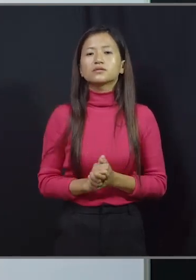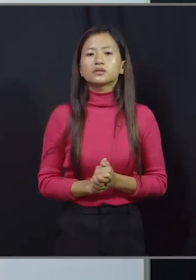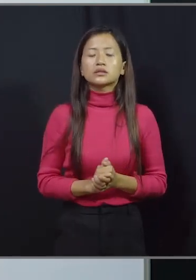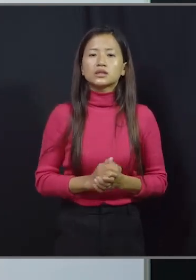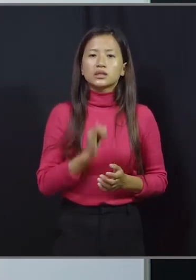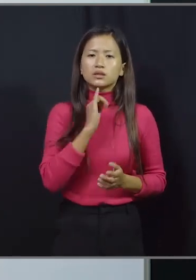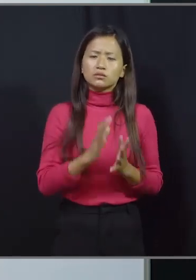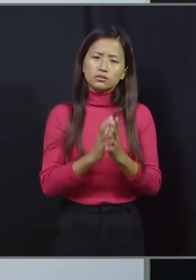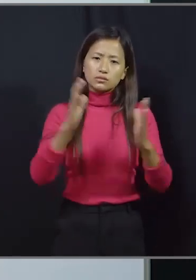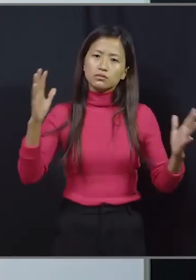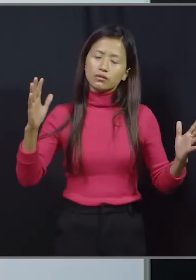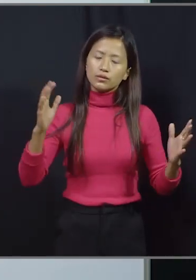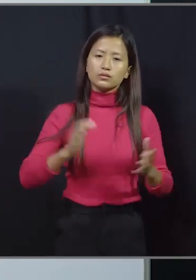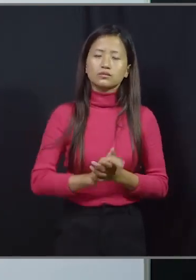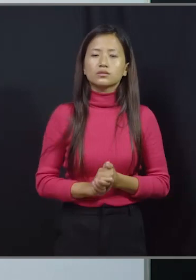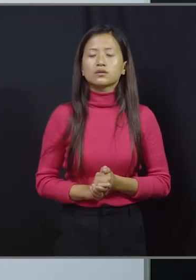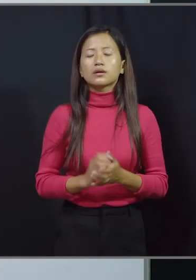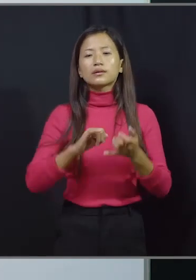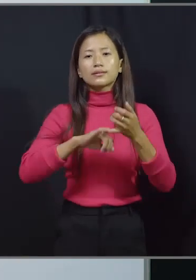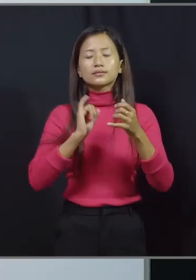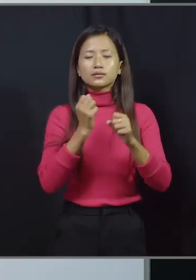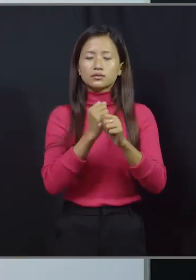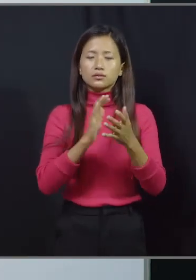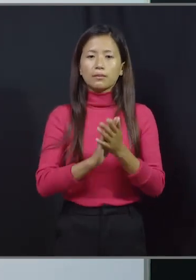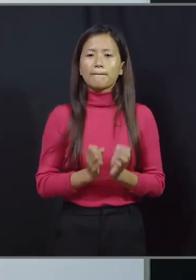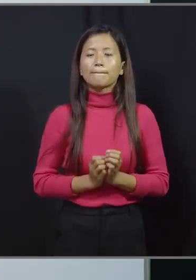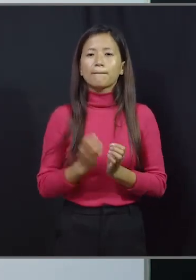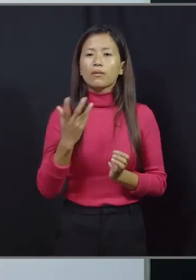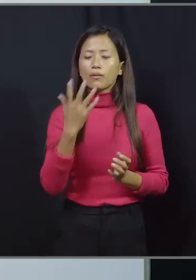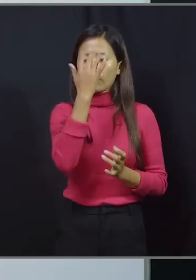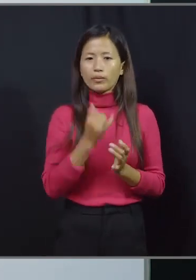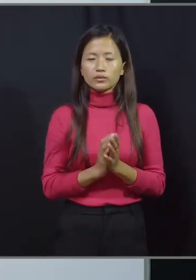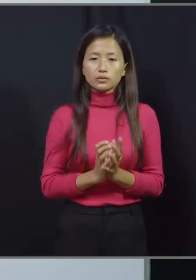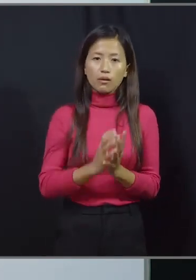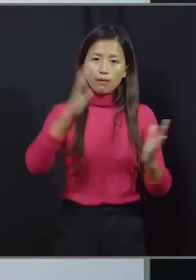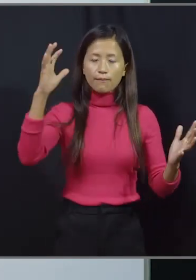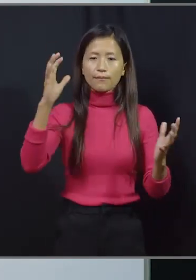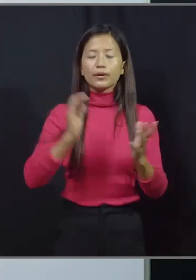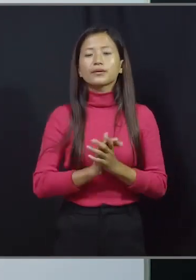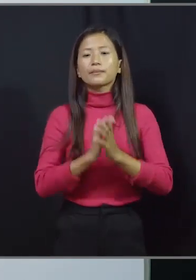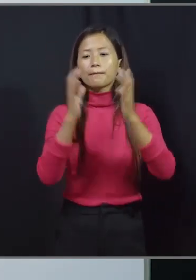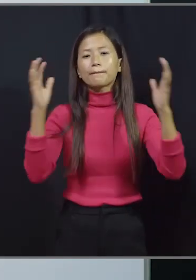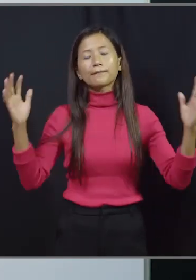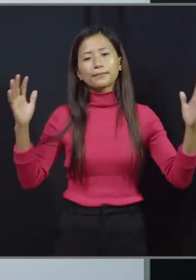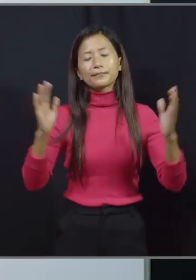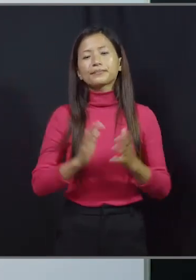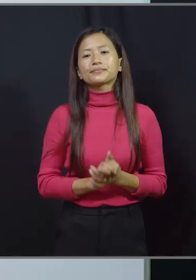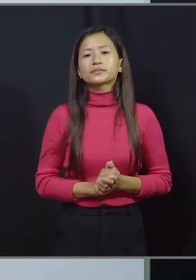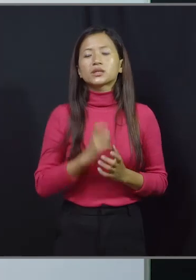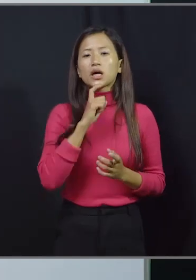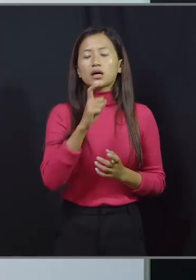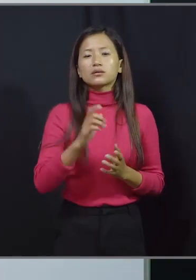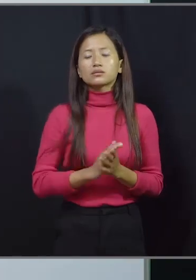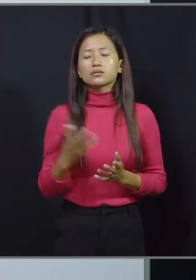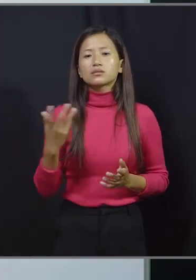1857 is so huge, so significant, and why it is so big, that is the question we need to ask. And another